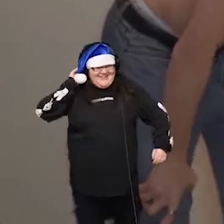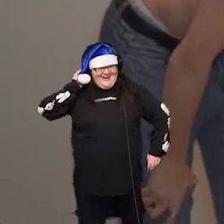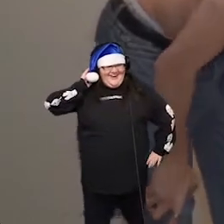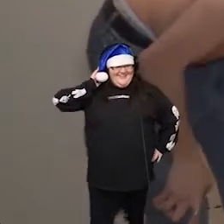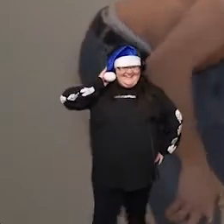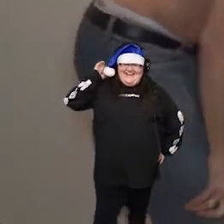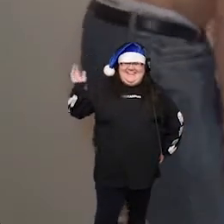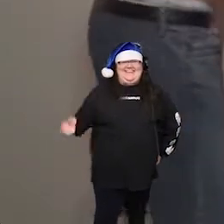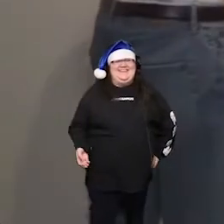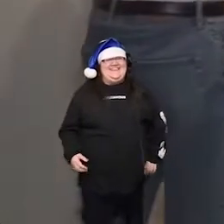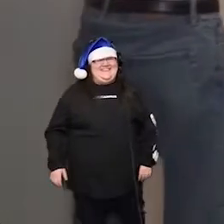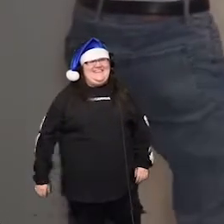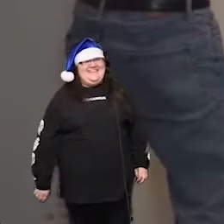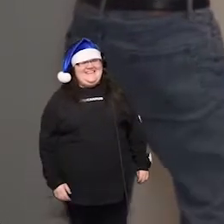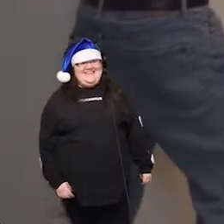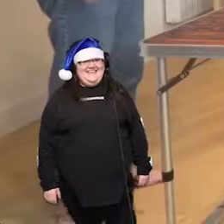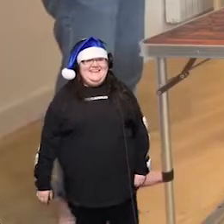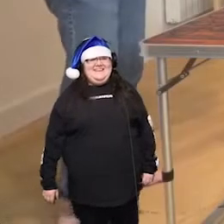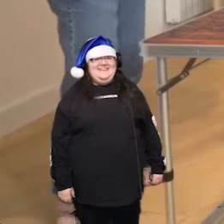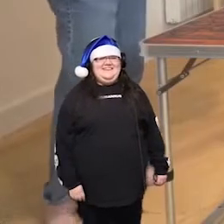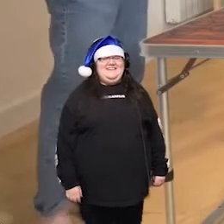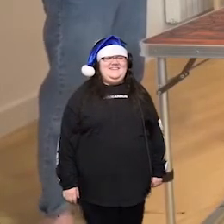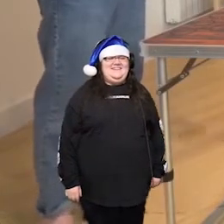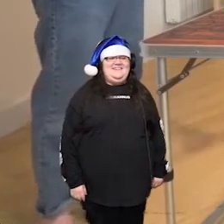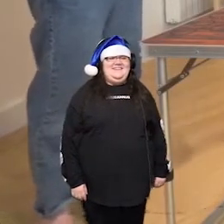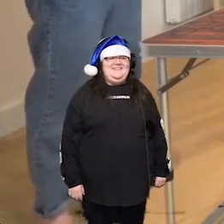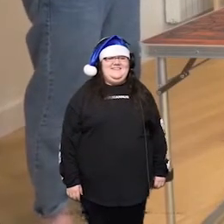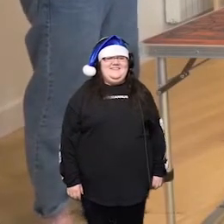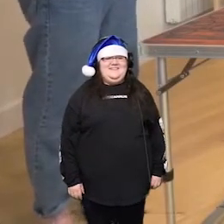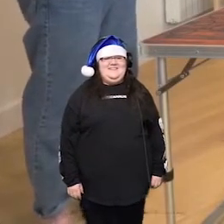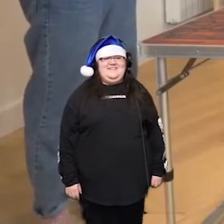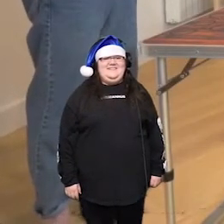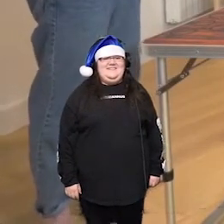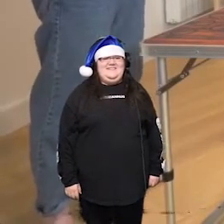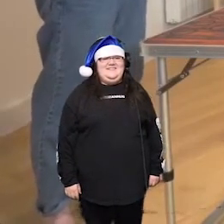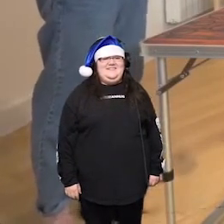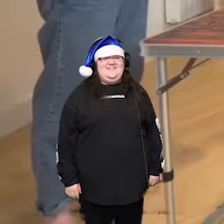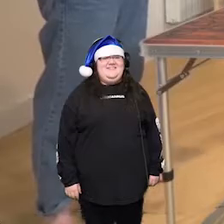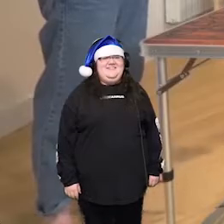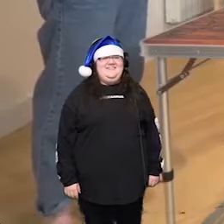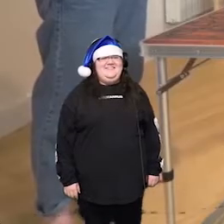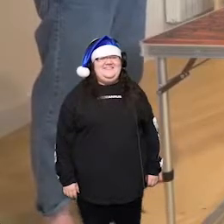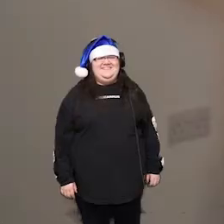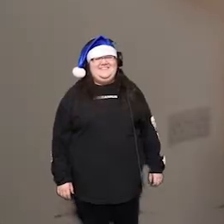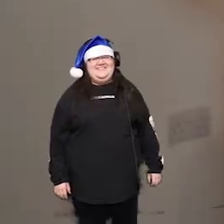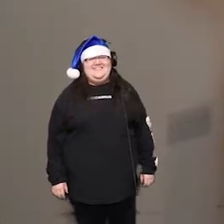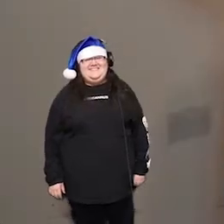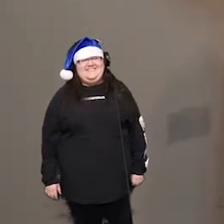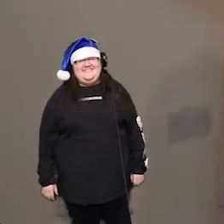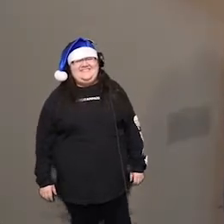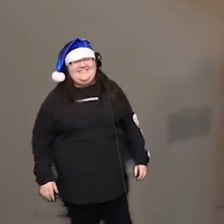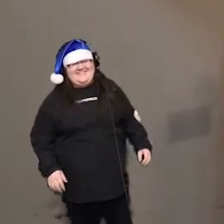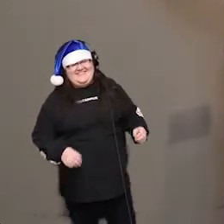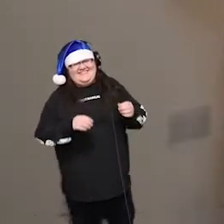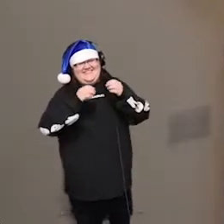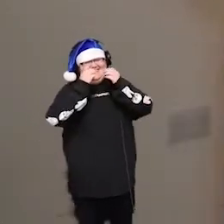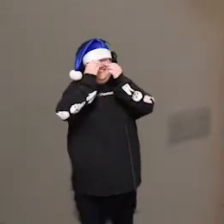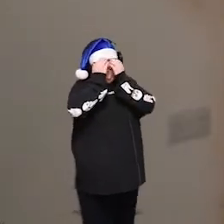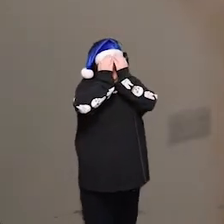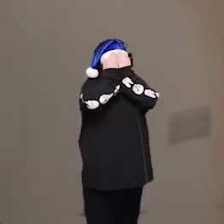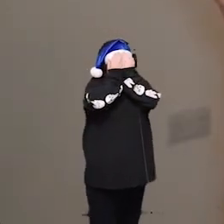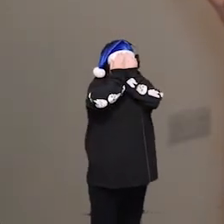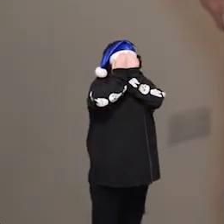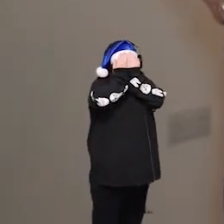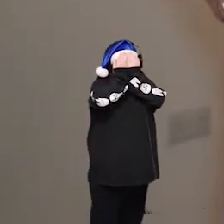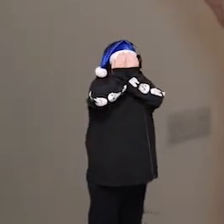For the first time. Come to I've got fucking Scooby. It is David Jason. Rest in peace. I don't know.